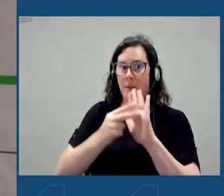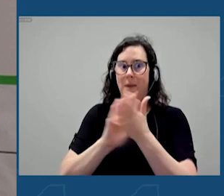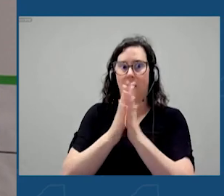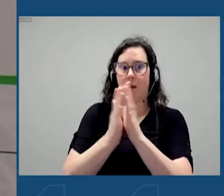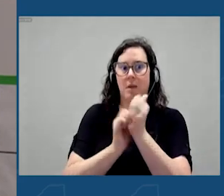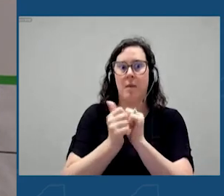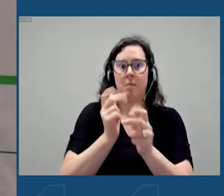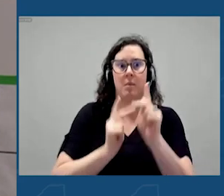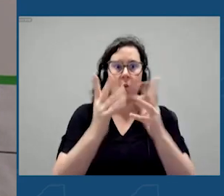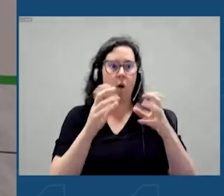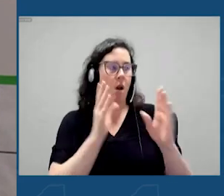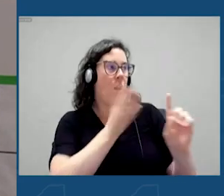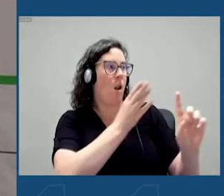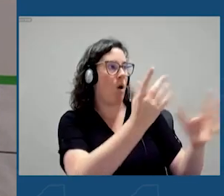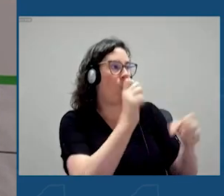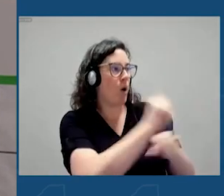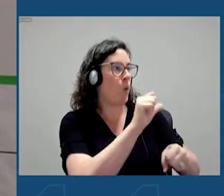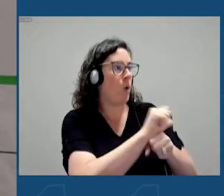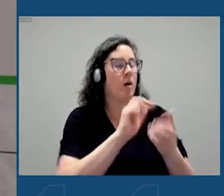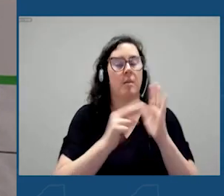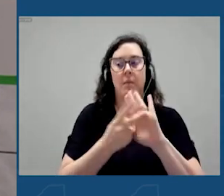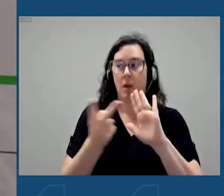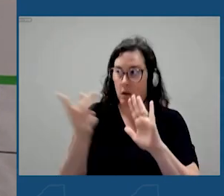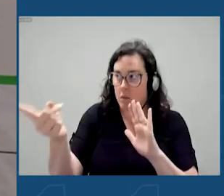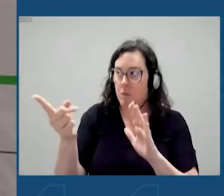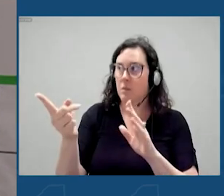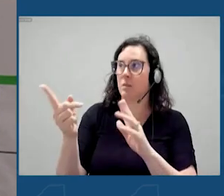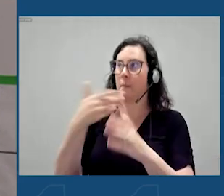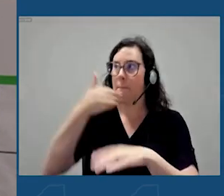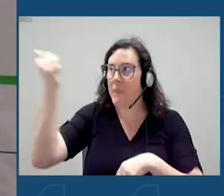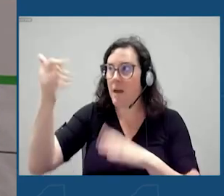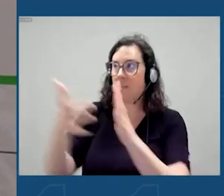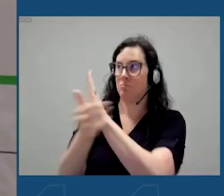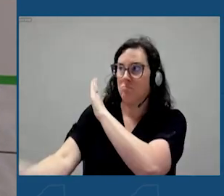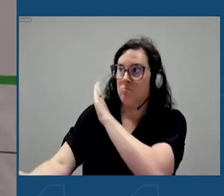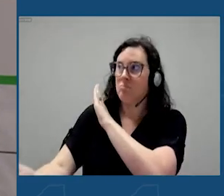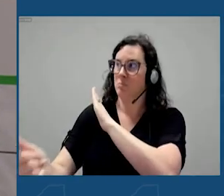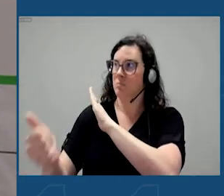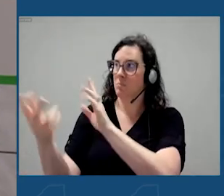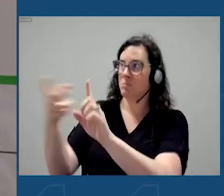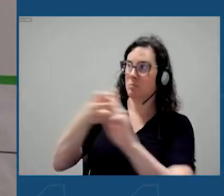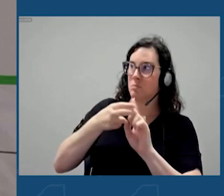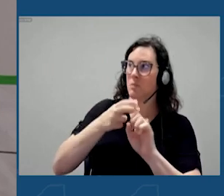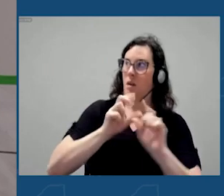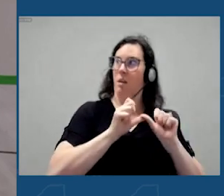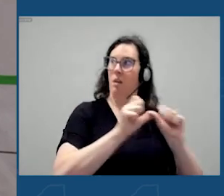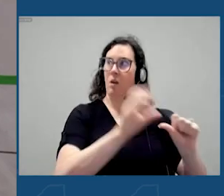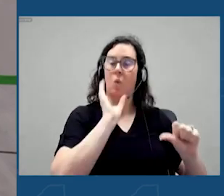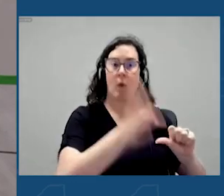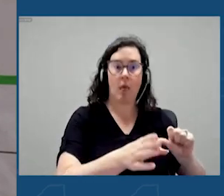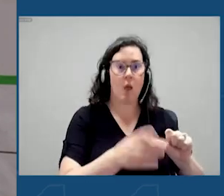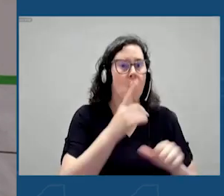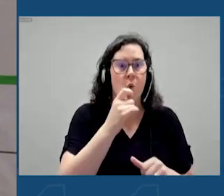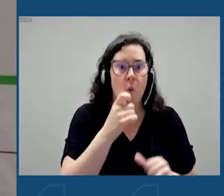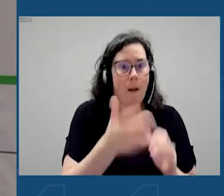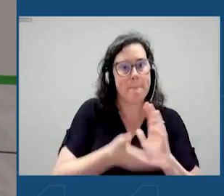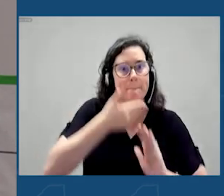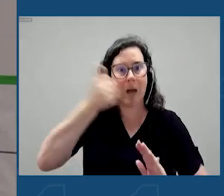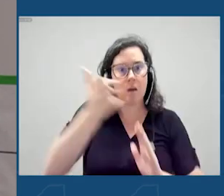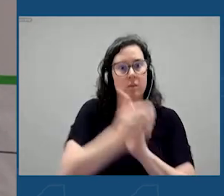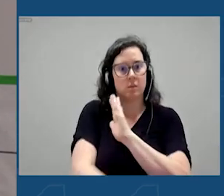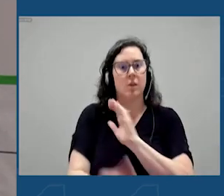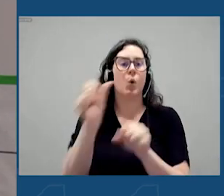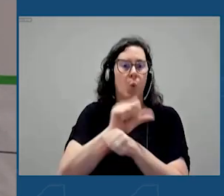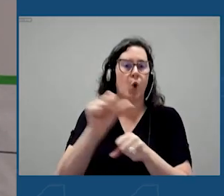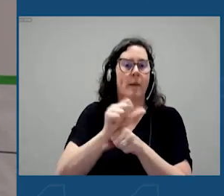their marketplaces by attracting and retaining the very best talent, many of whom are not surprisingly working parents. There are so many challenges in